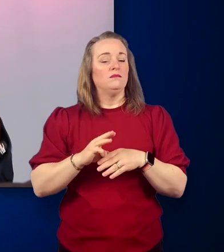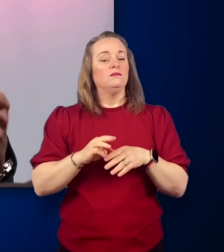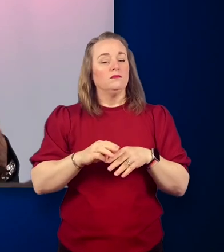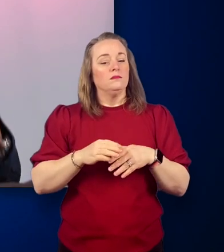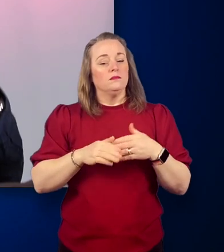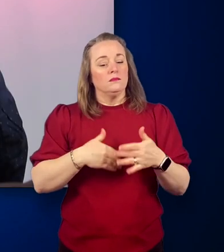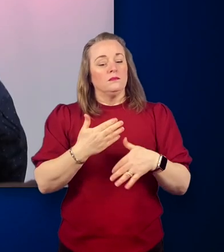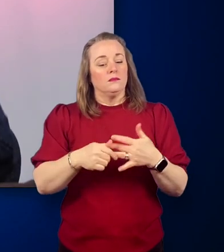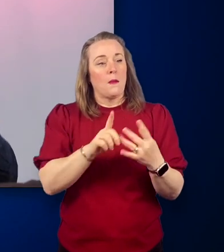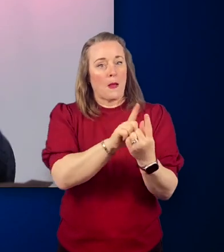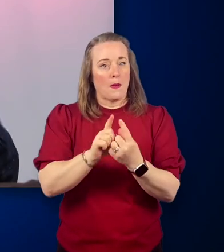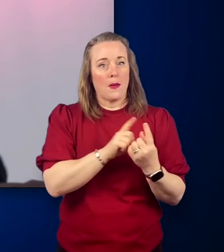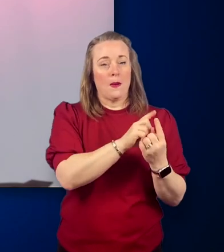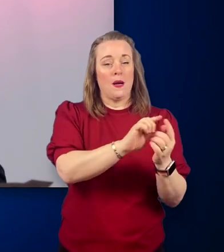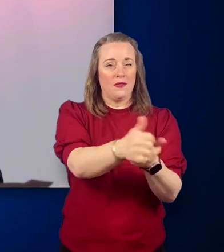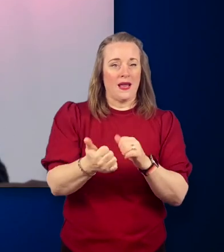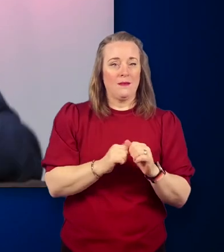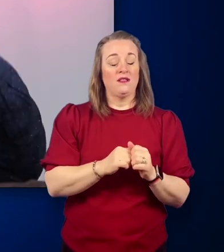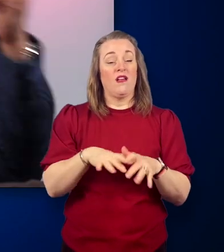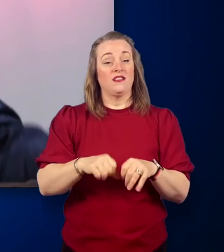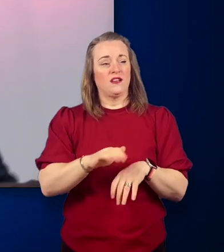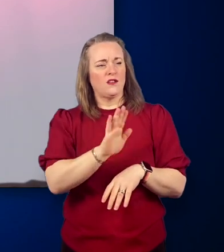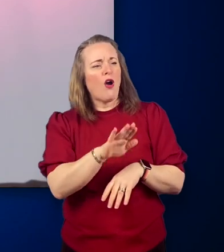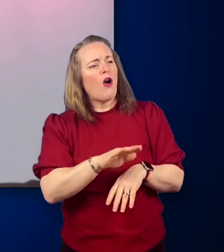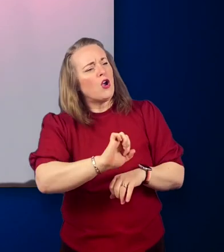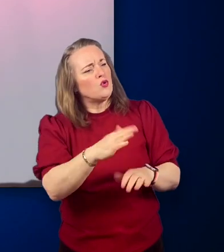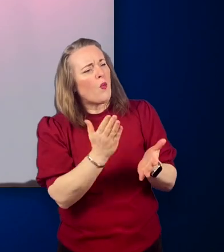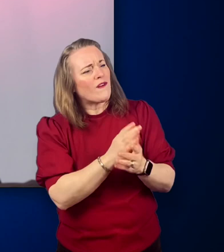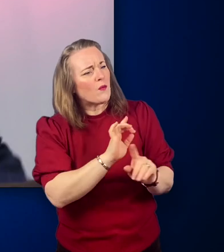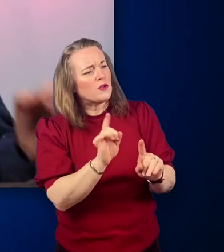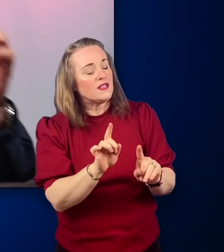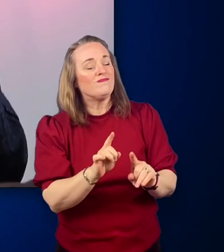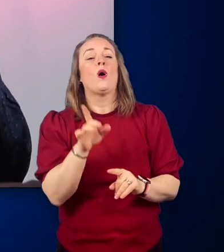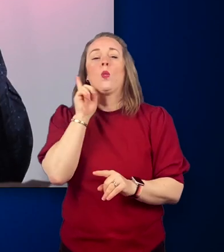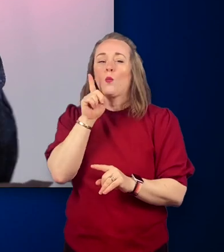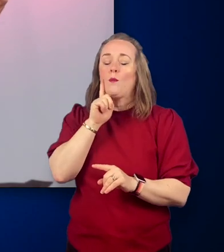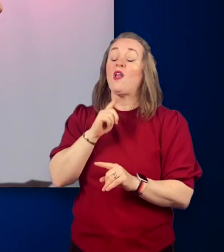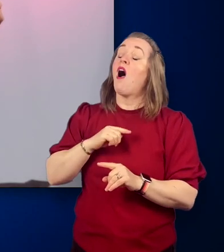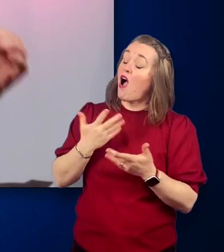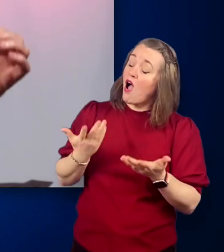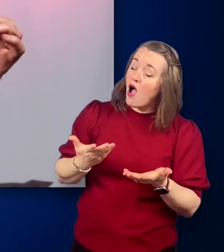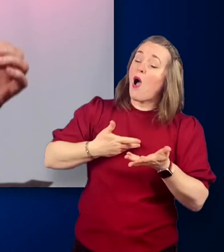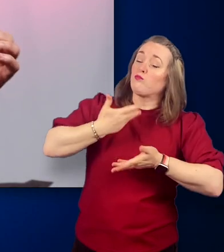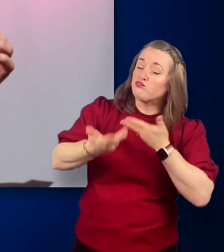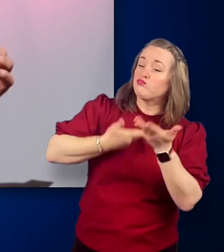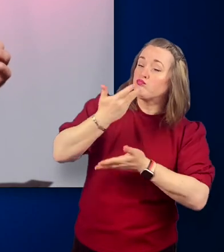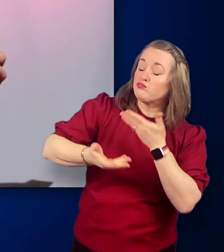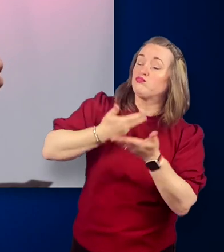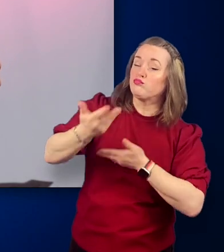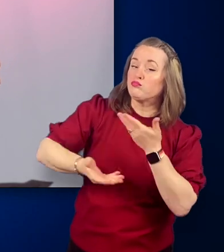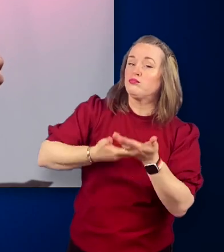ask her about the faith, she had an opportunity to tell her story. You see, what happened in Acts